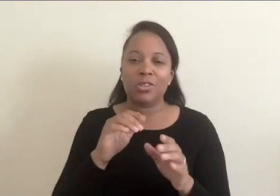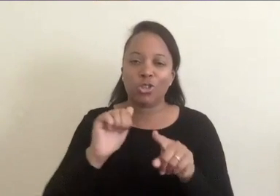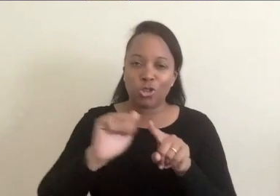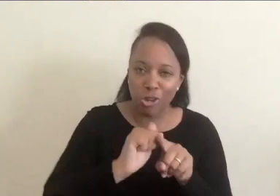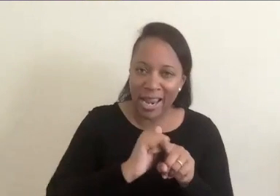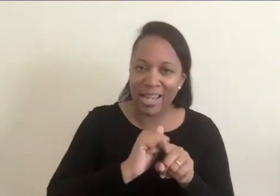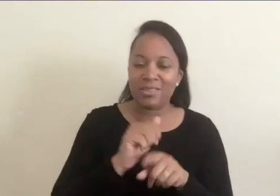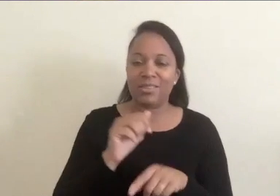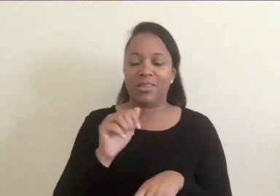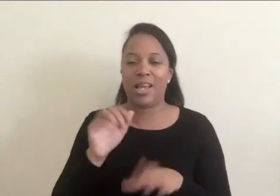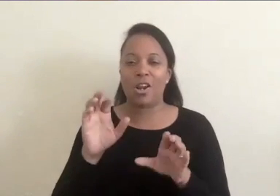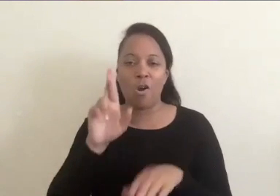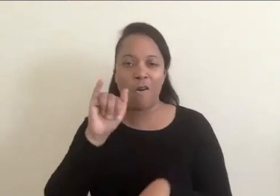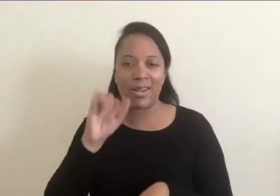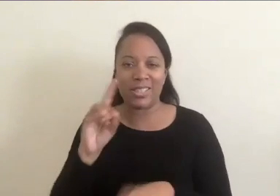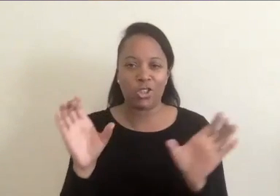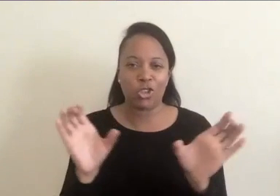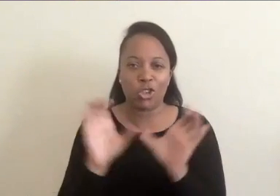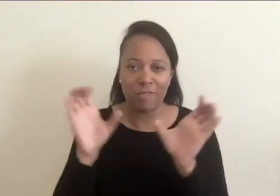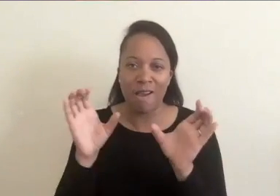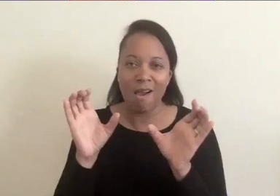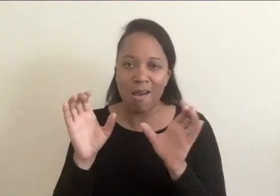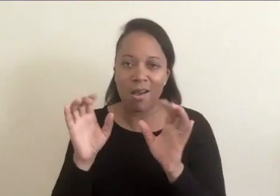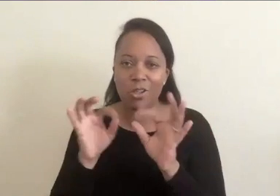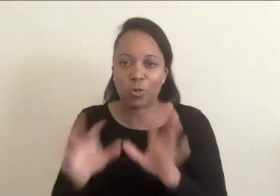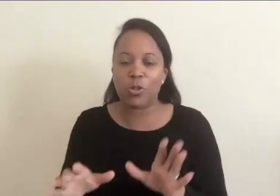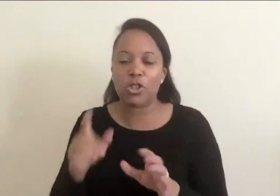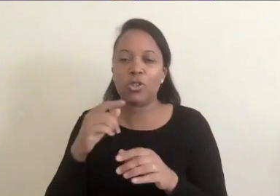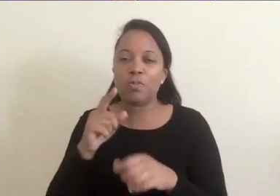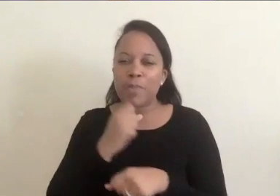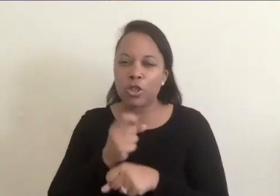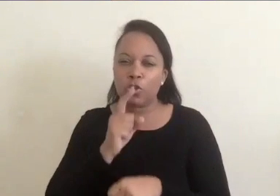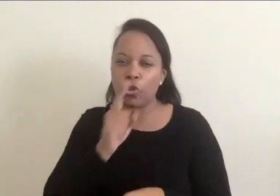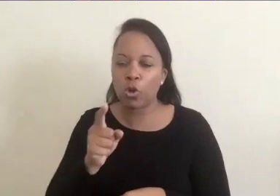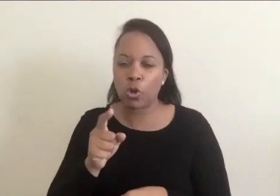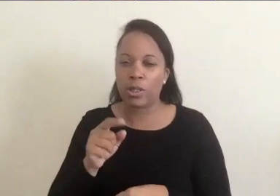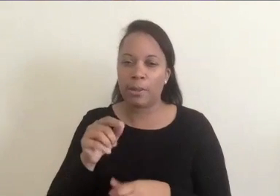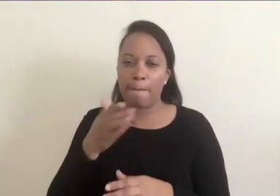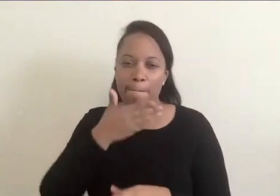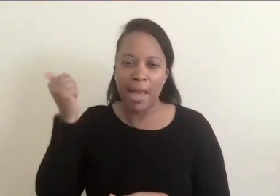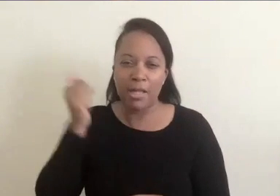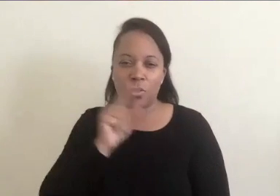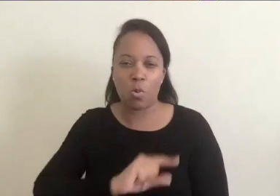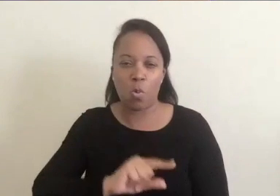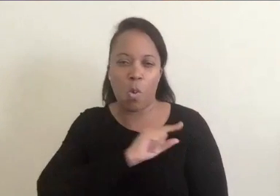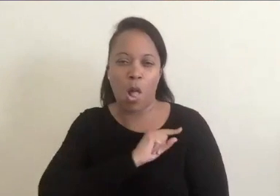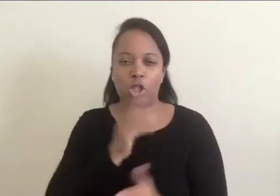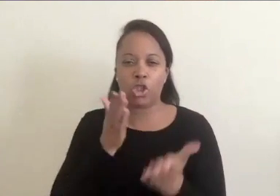certified ASL interpreters to cover meetings to ensure the best real-time service available.